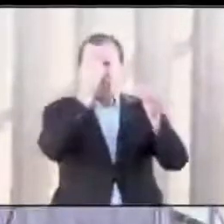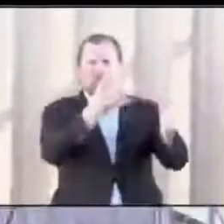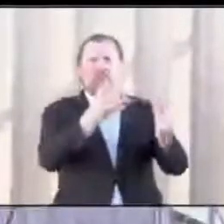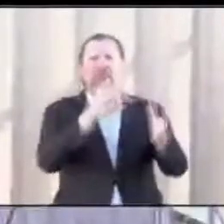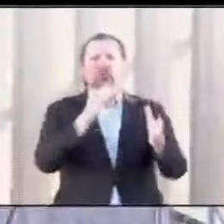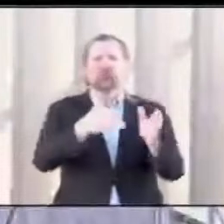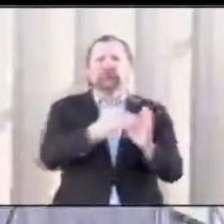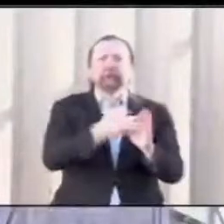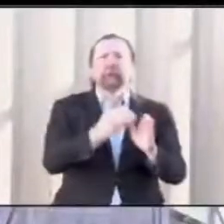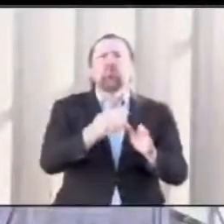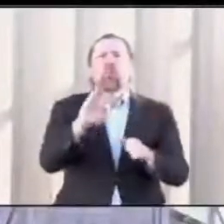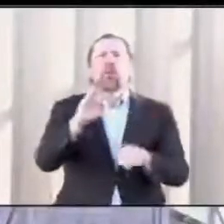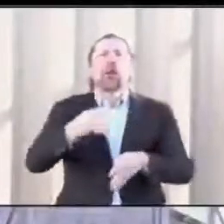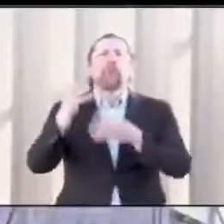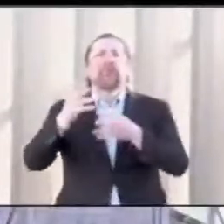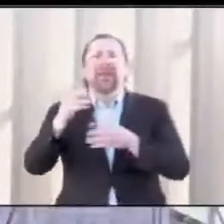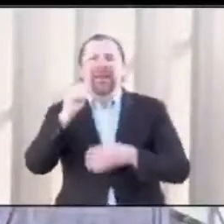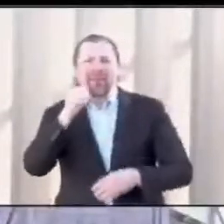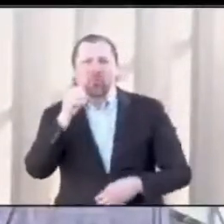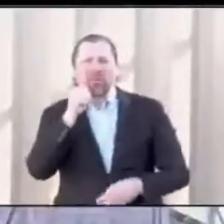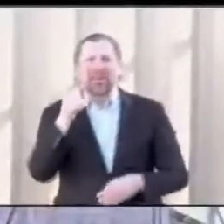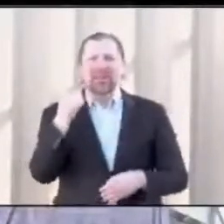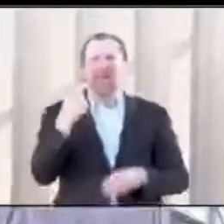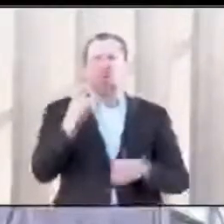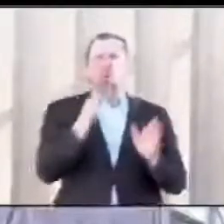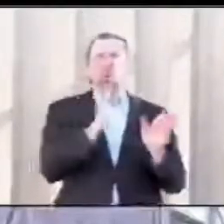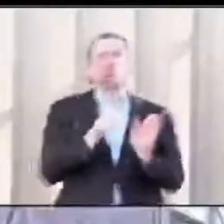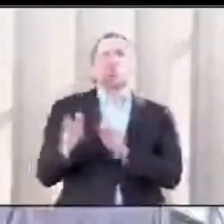the day. And for preparations, you can go to